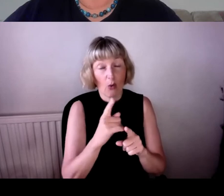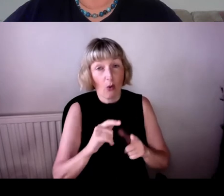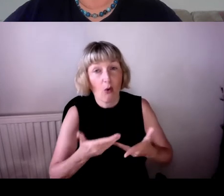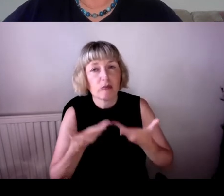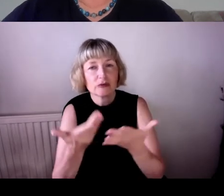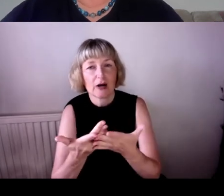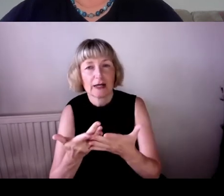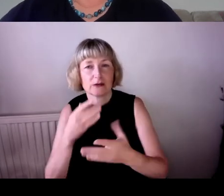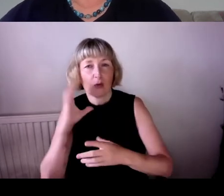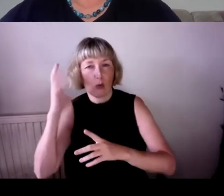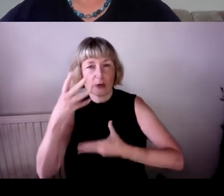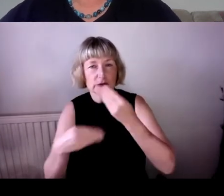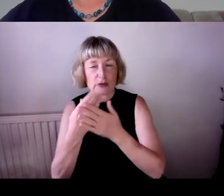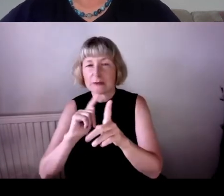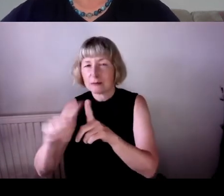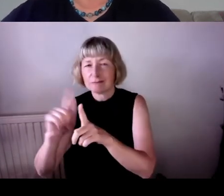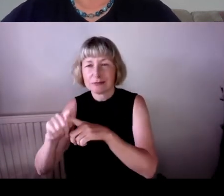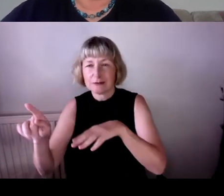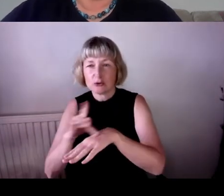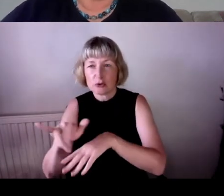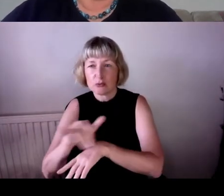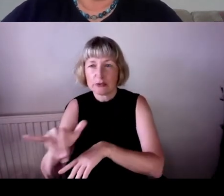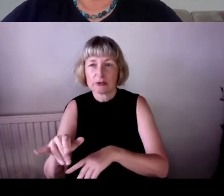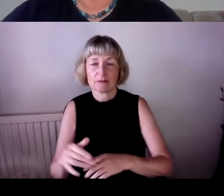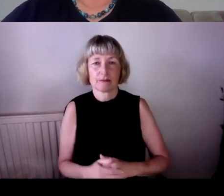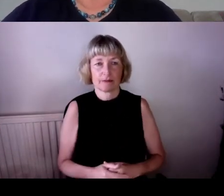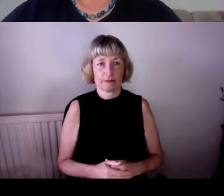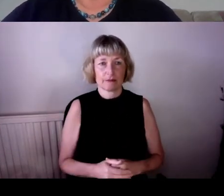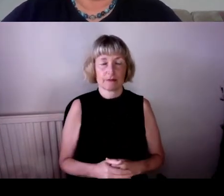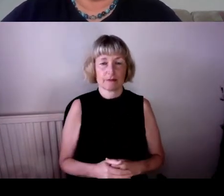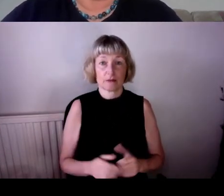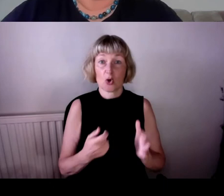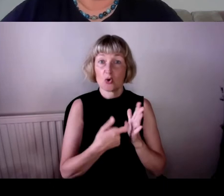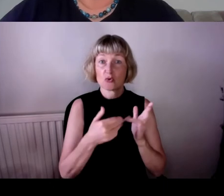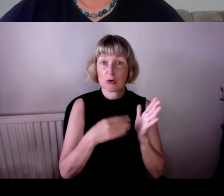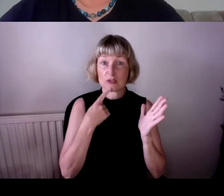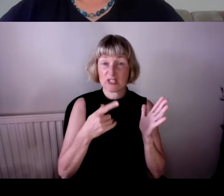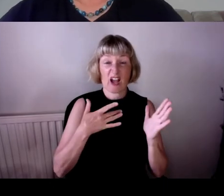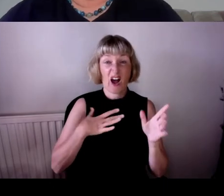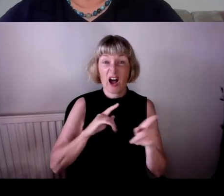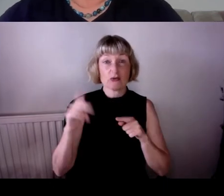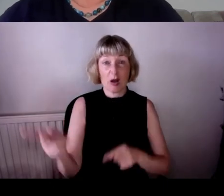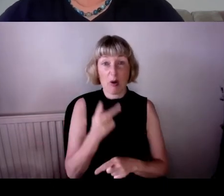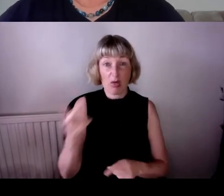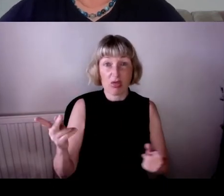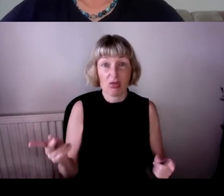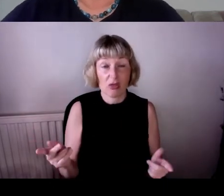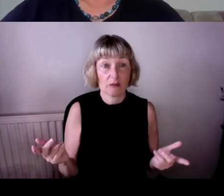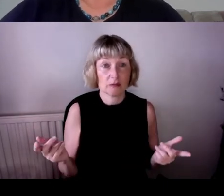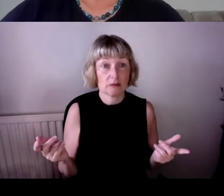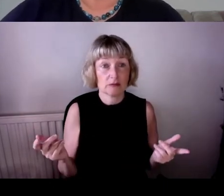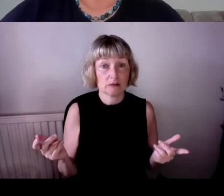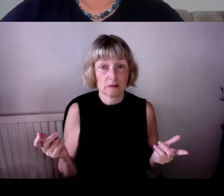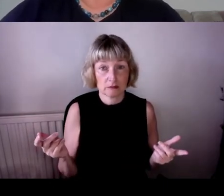shows? I would try to do both because I have a rent to pay. This is my job. So I